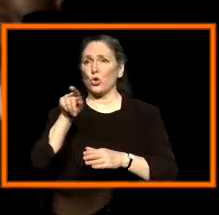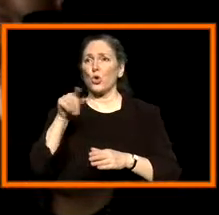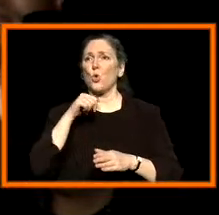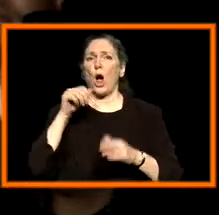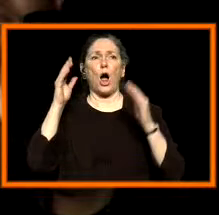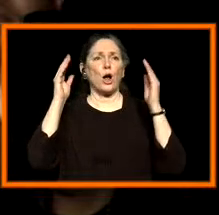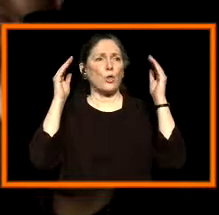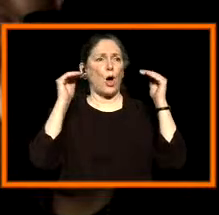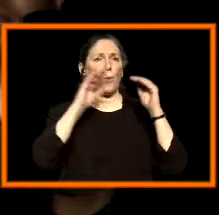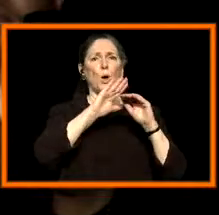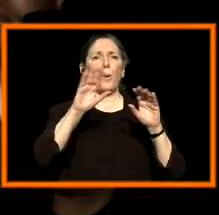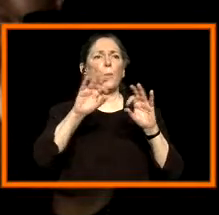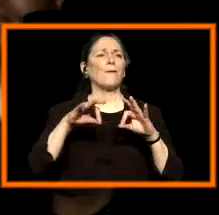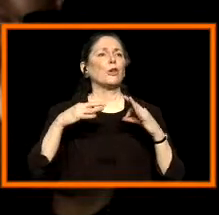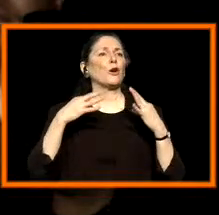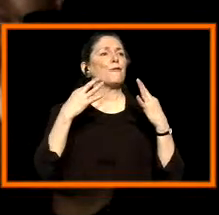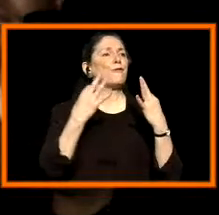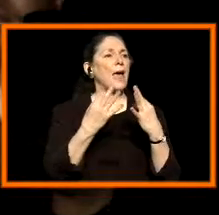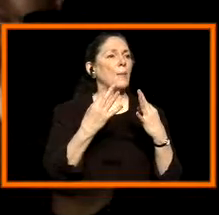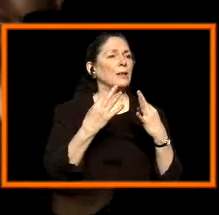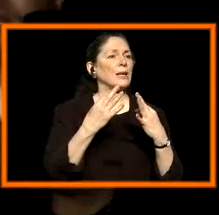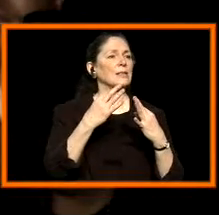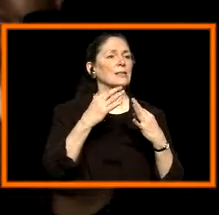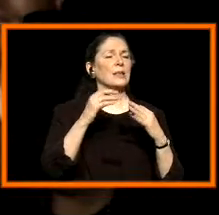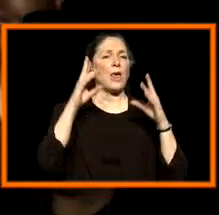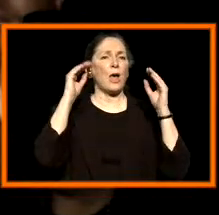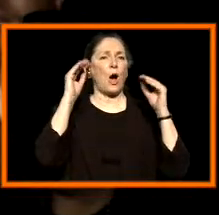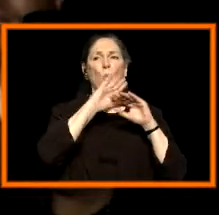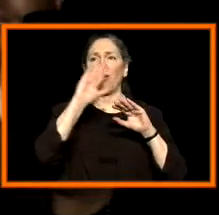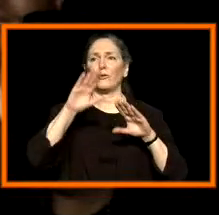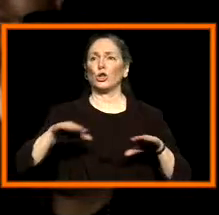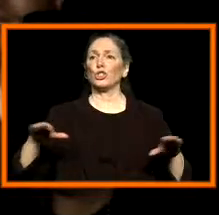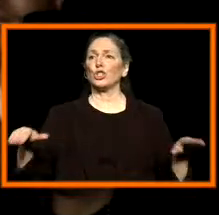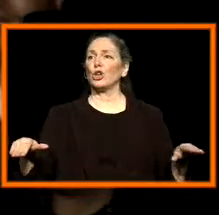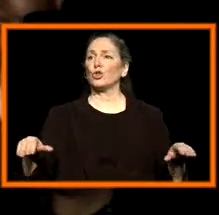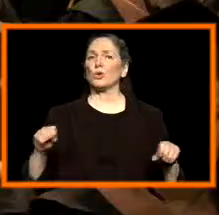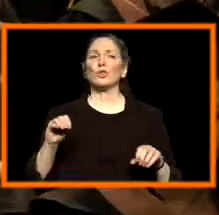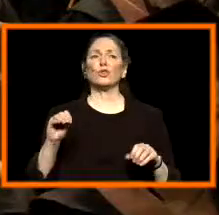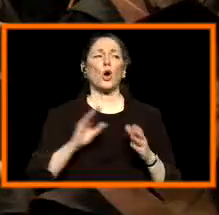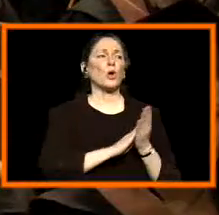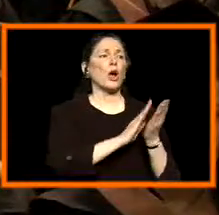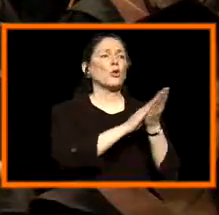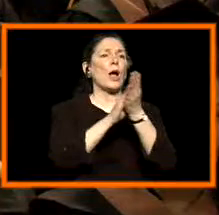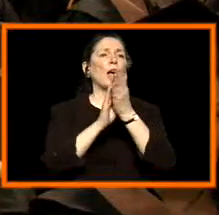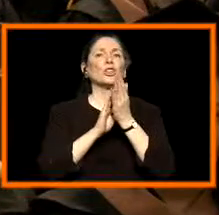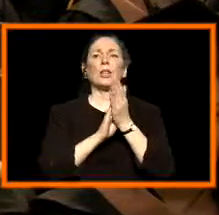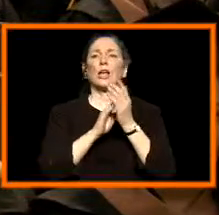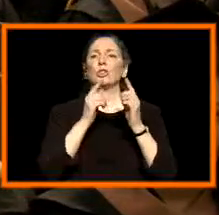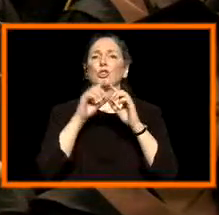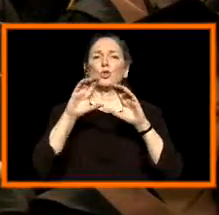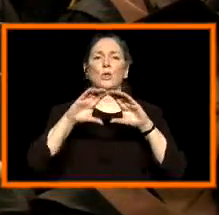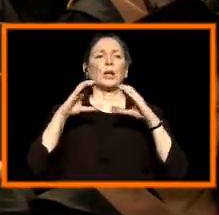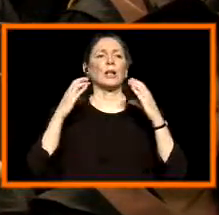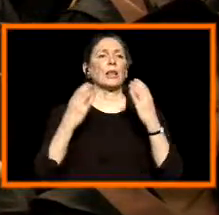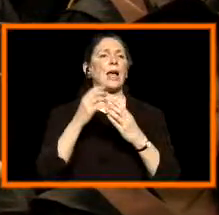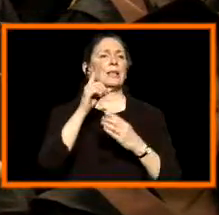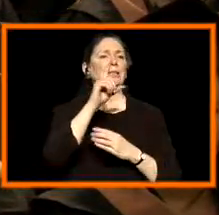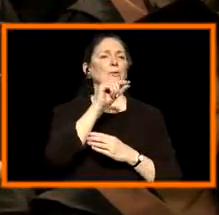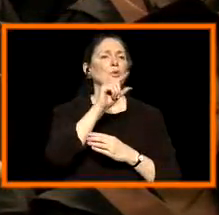are the hope of your families and your children. And so congratulations to the class